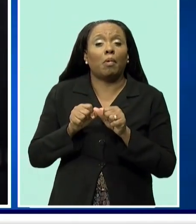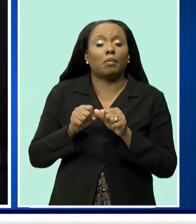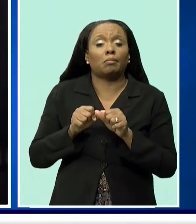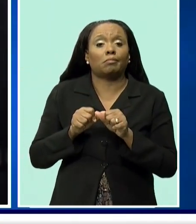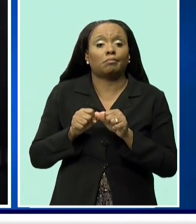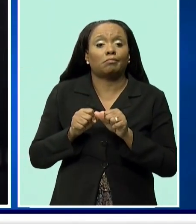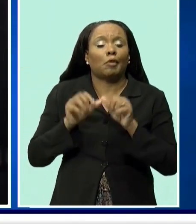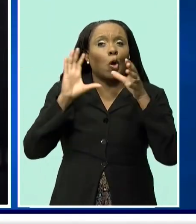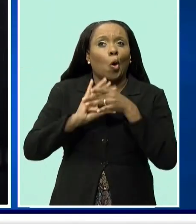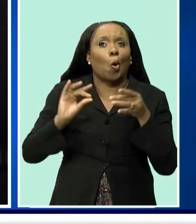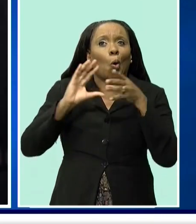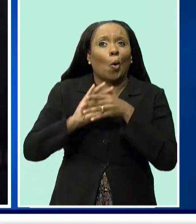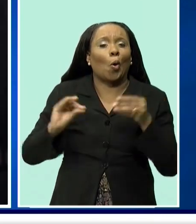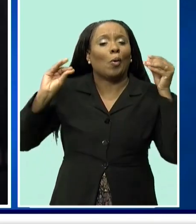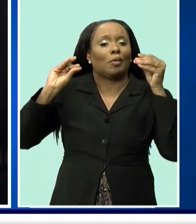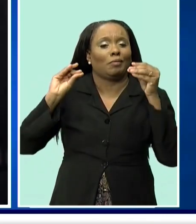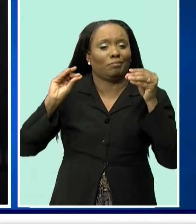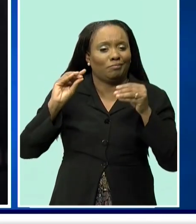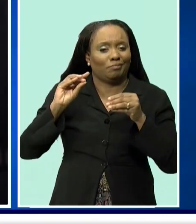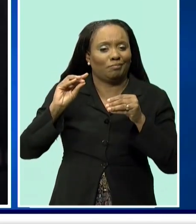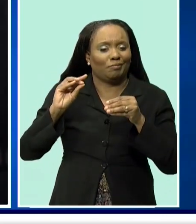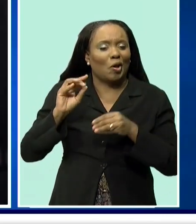the story of Bobby Clark.